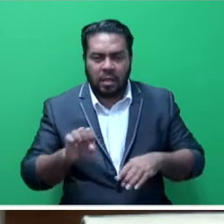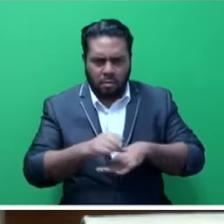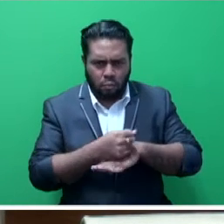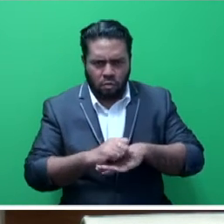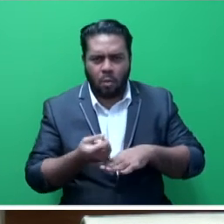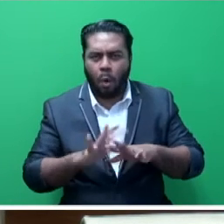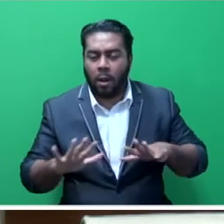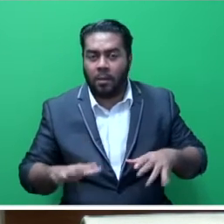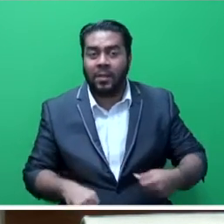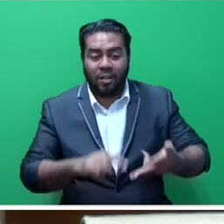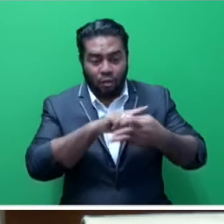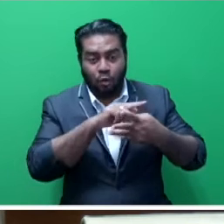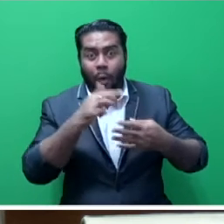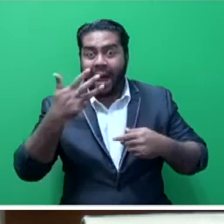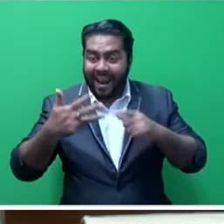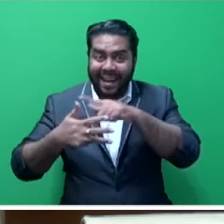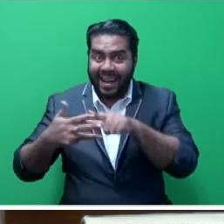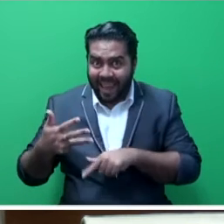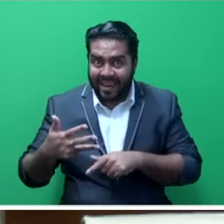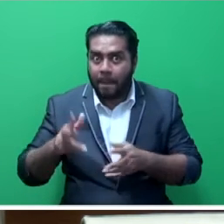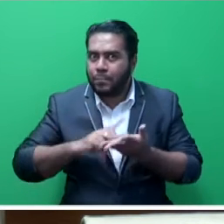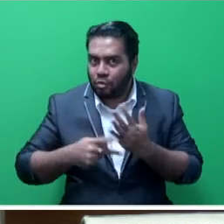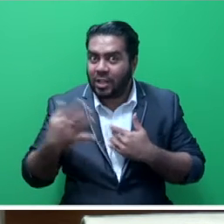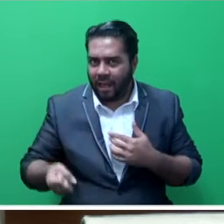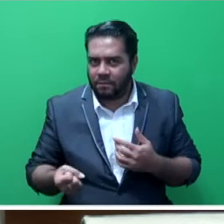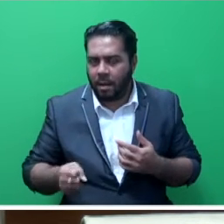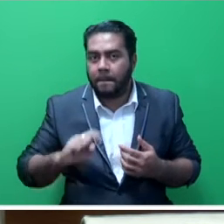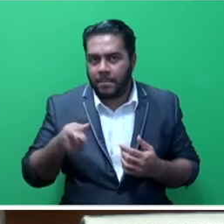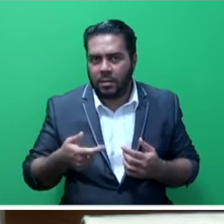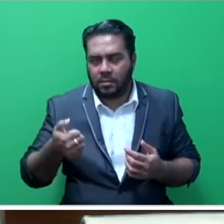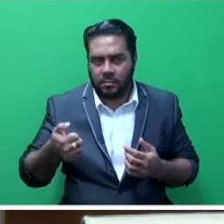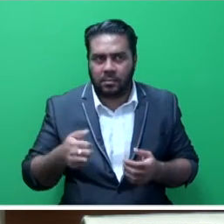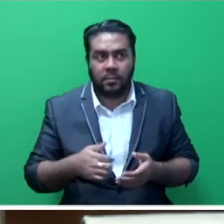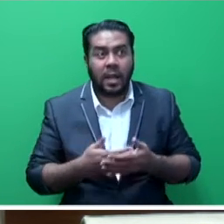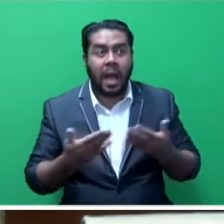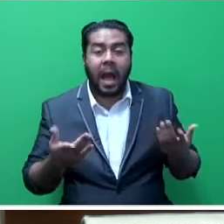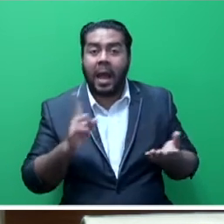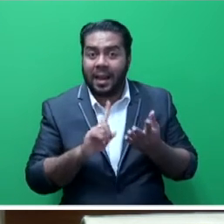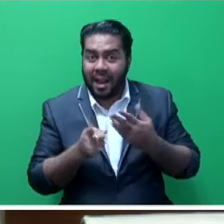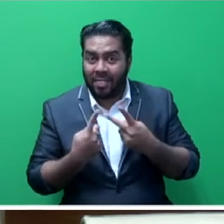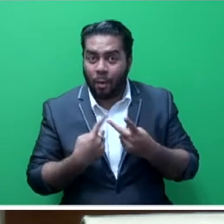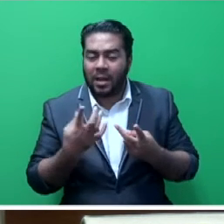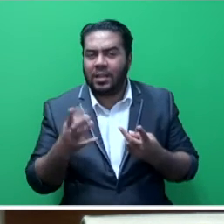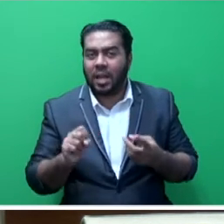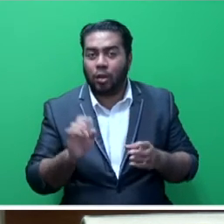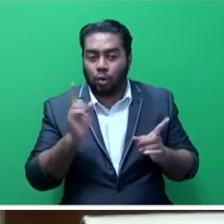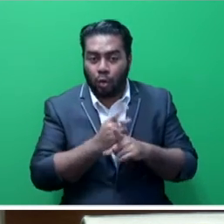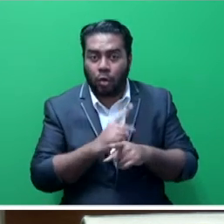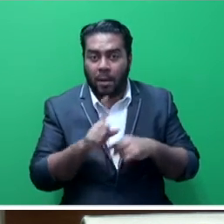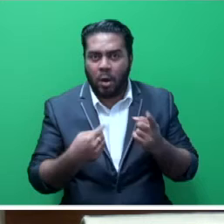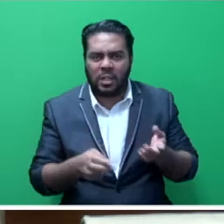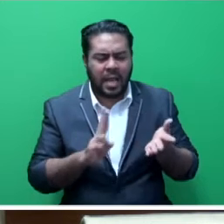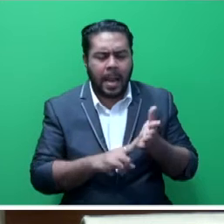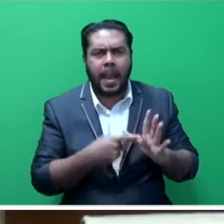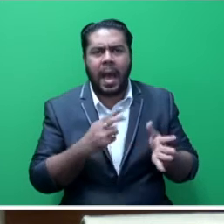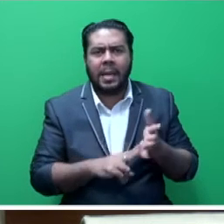work is in progress at the moment is Nananu village, where we were able to complete 20% of the